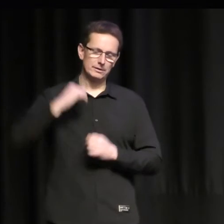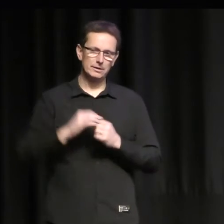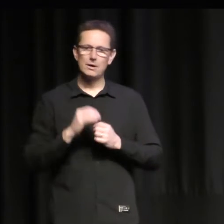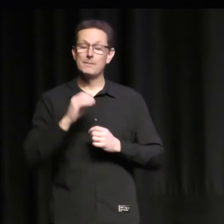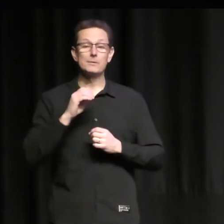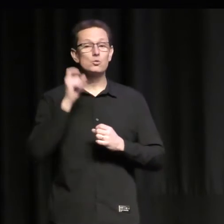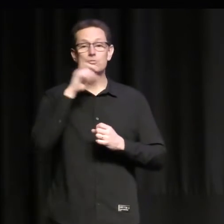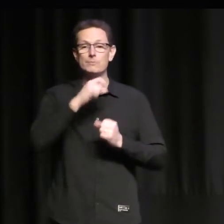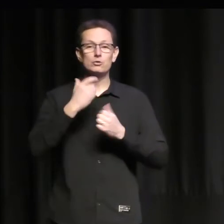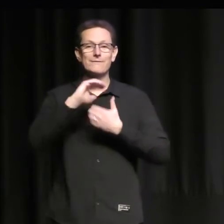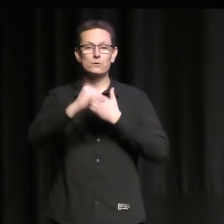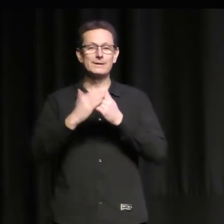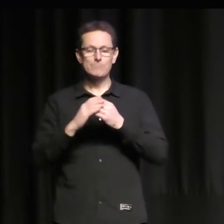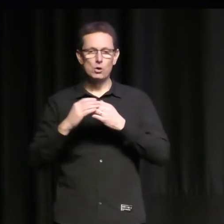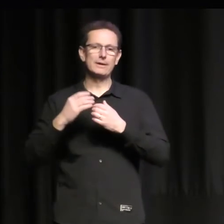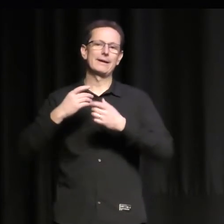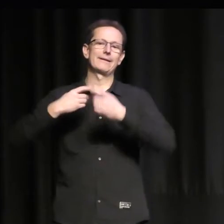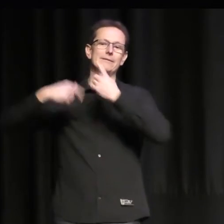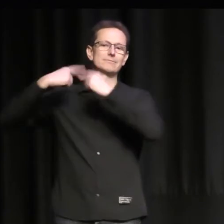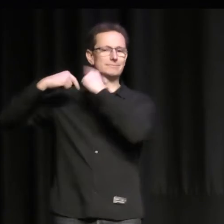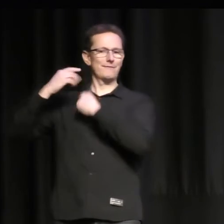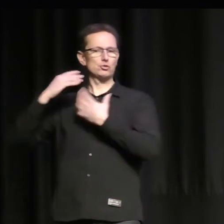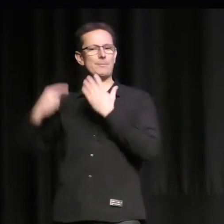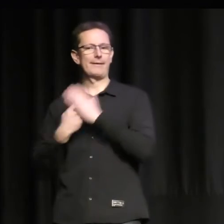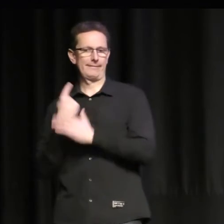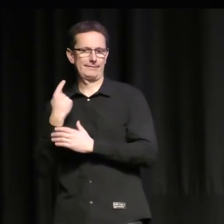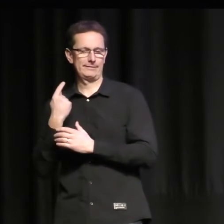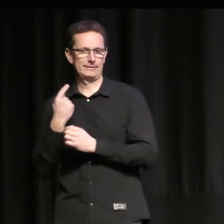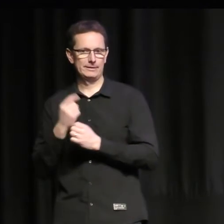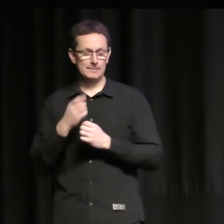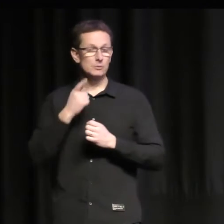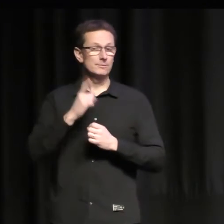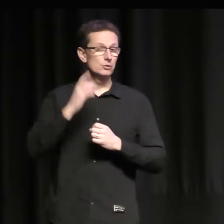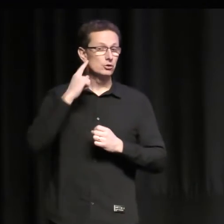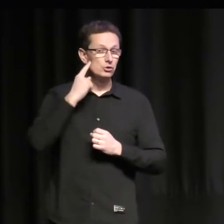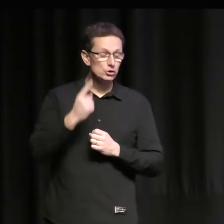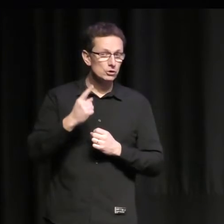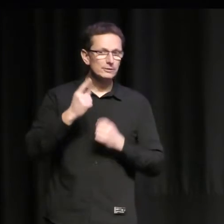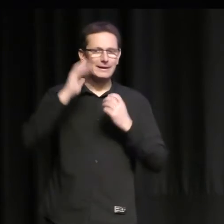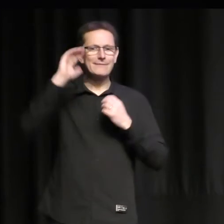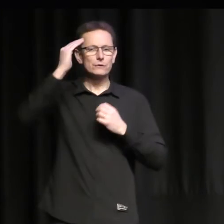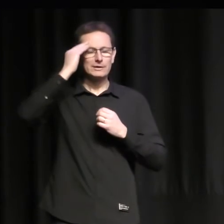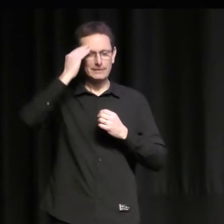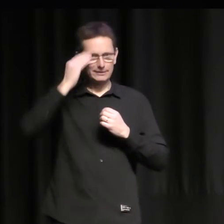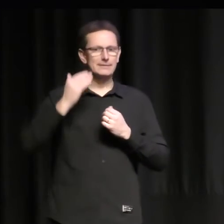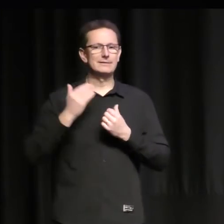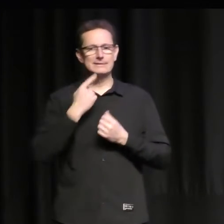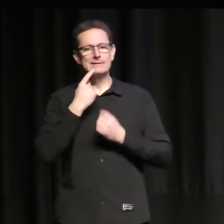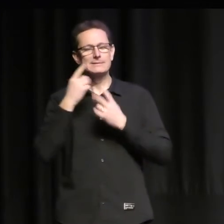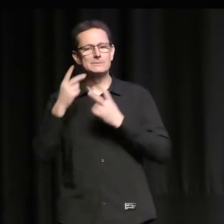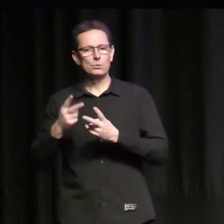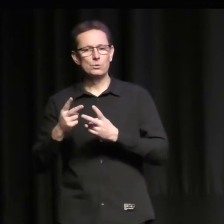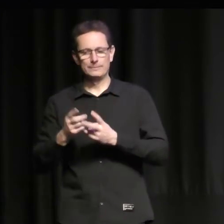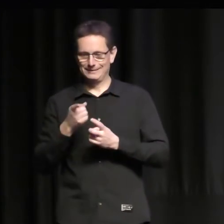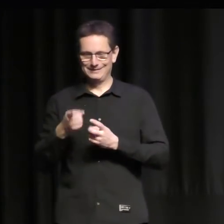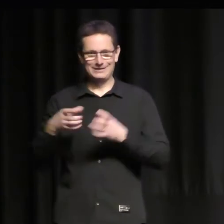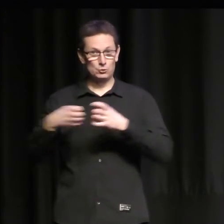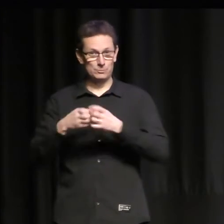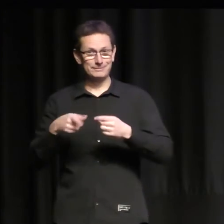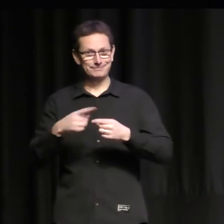past, but they've heard about it, they've experienced it. Now, this group doesn't have a lot of